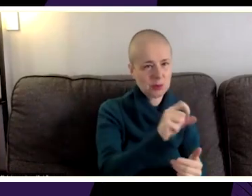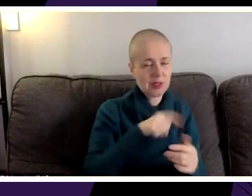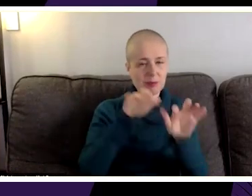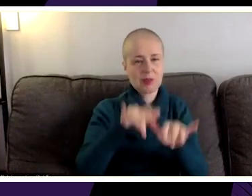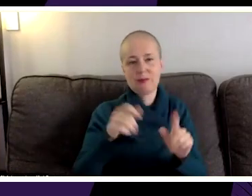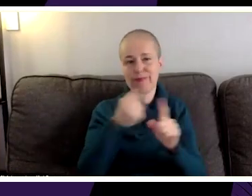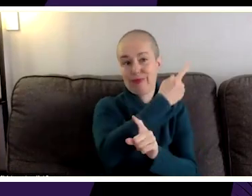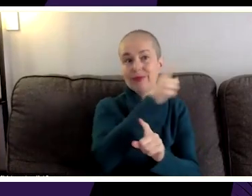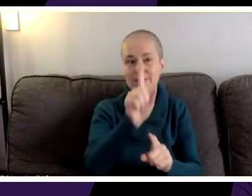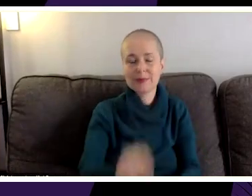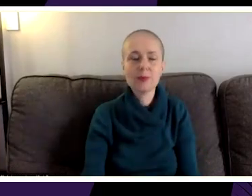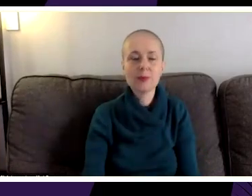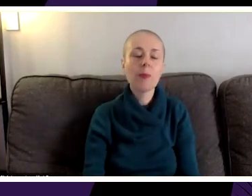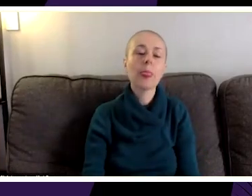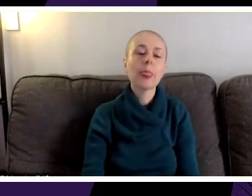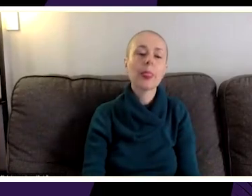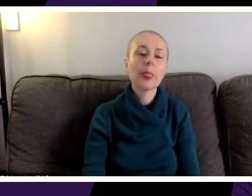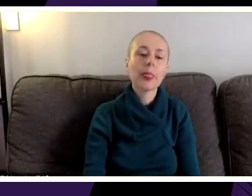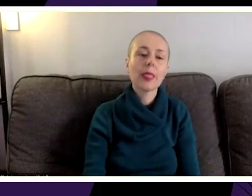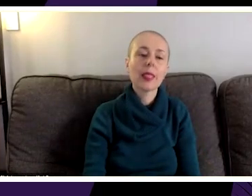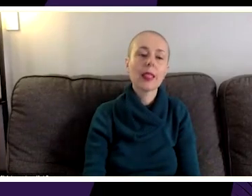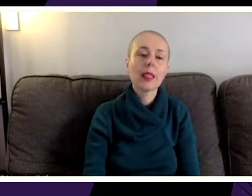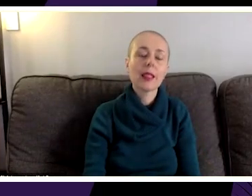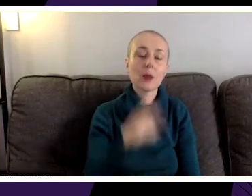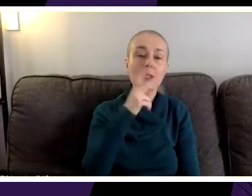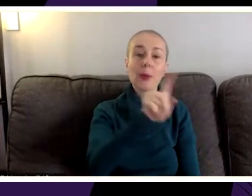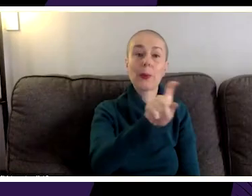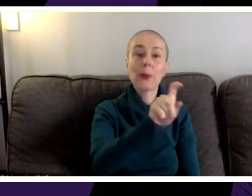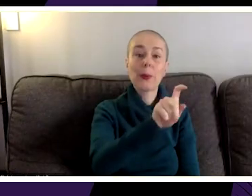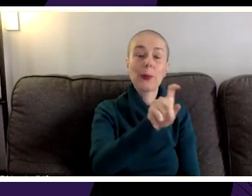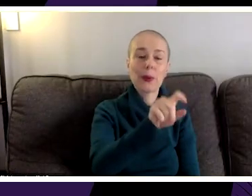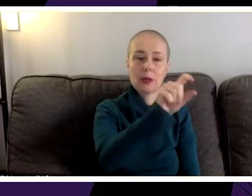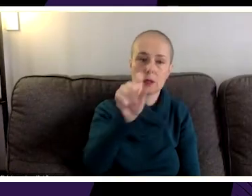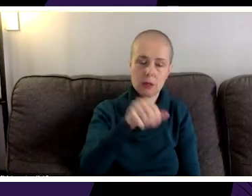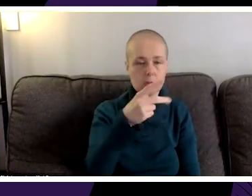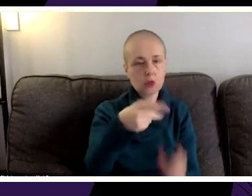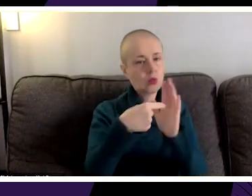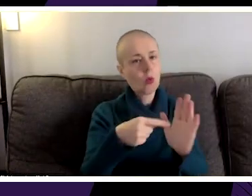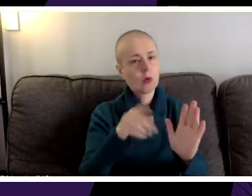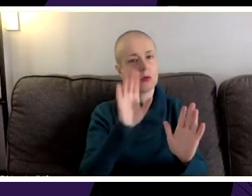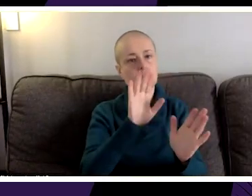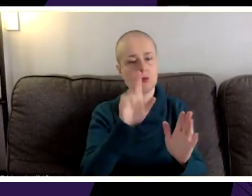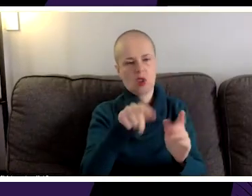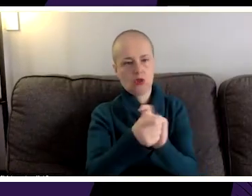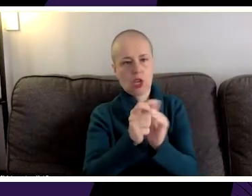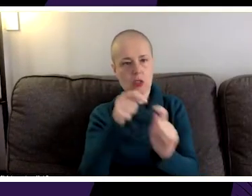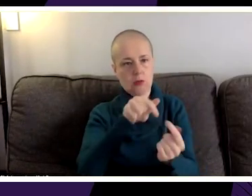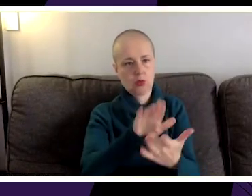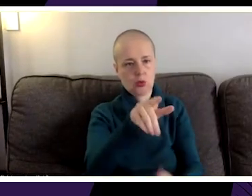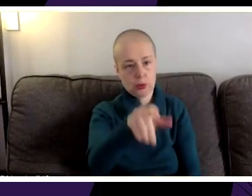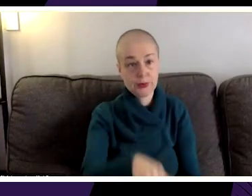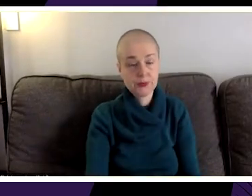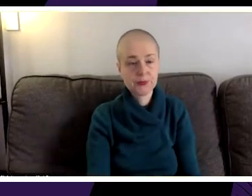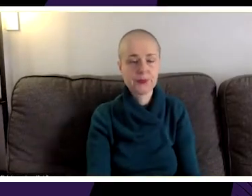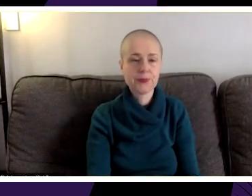expected. So you can see here, you can hover and see that, hey, it's going to give you hints on how to use this component correctly. I'm going to